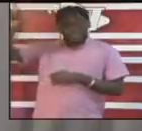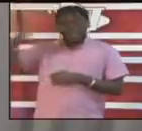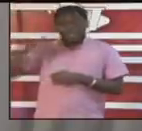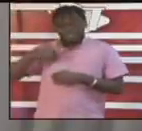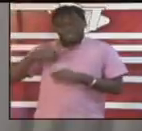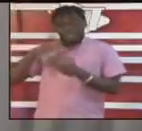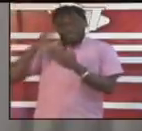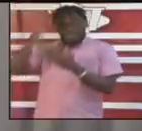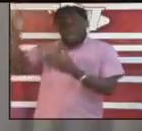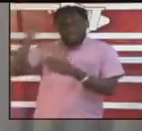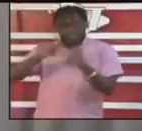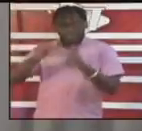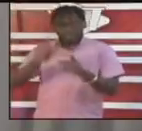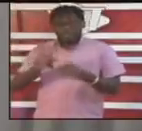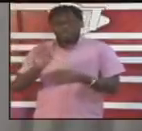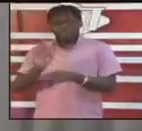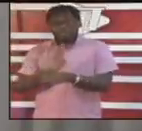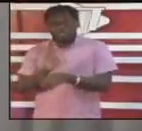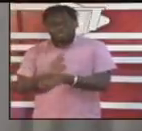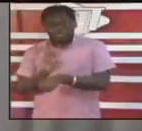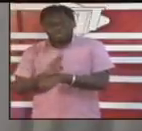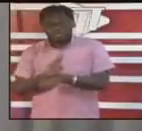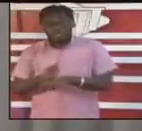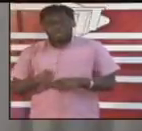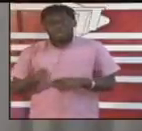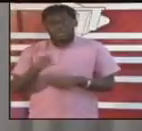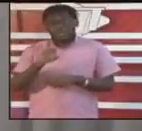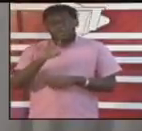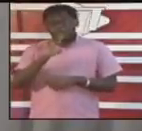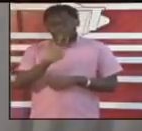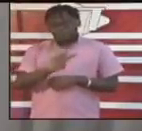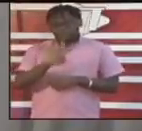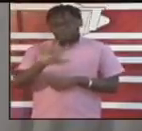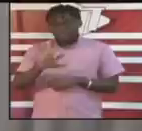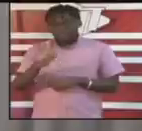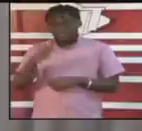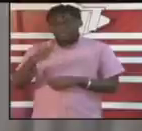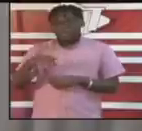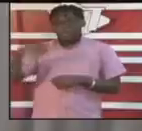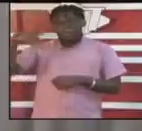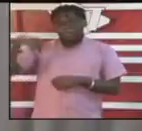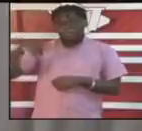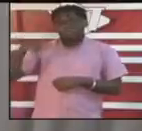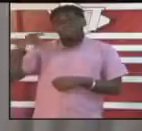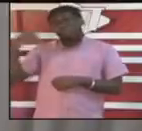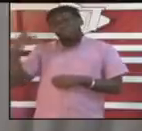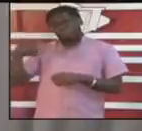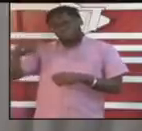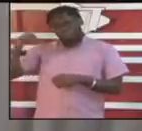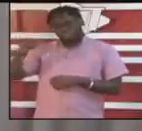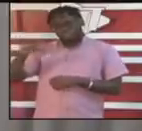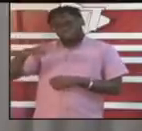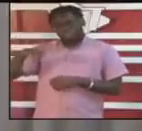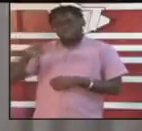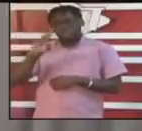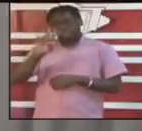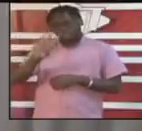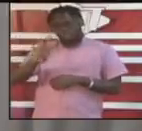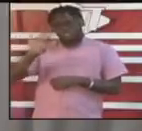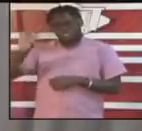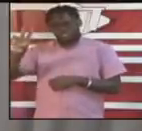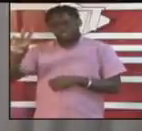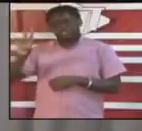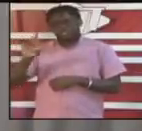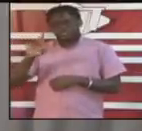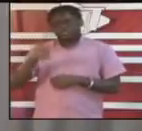individuals. At the Cape Park Hotel, we have 48. Cascadia, 2. Merce Developer Rig has 94